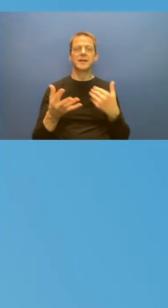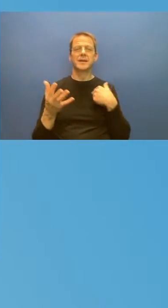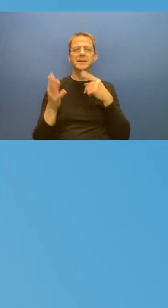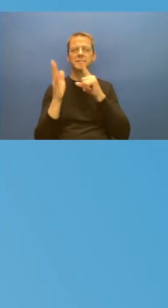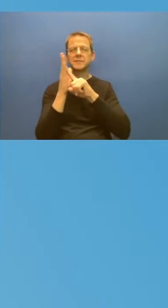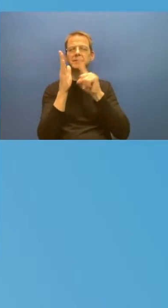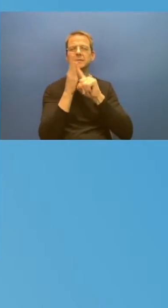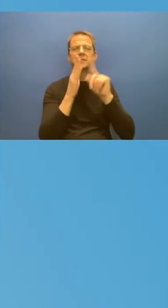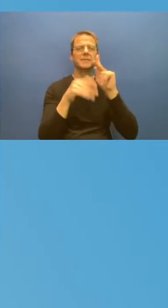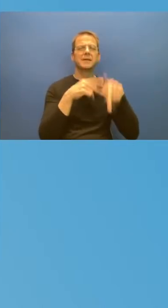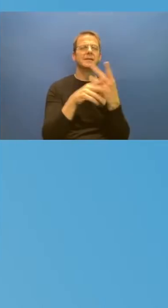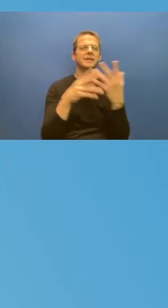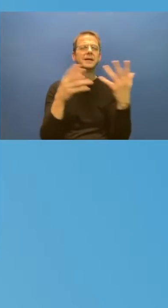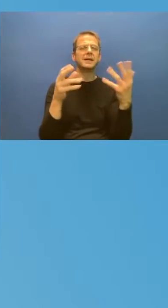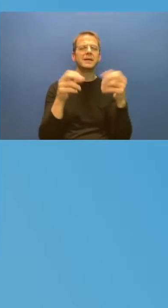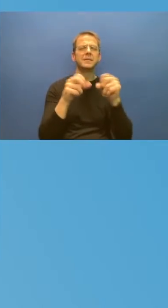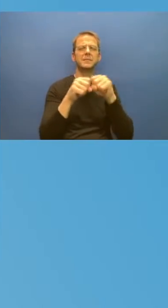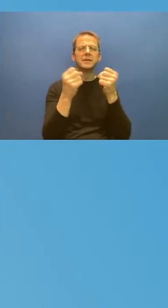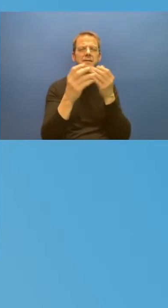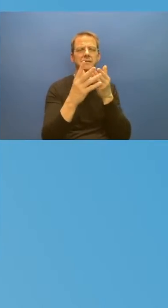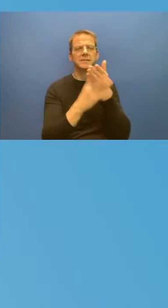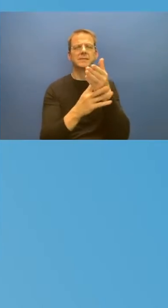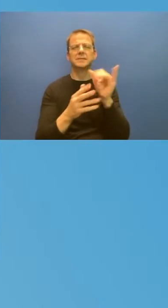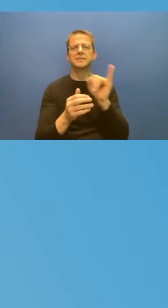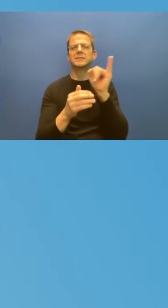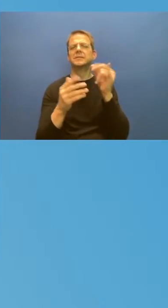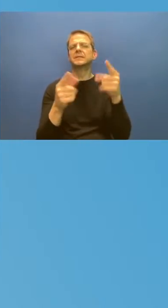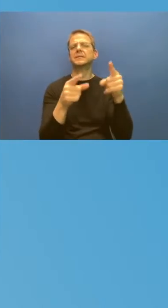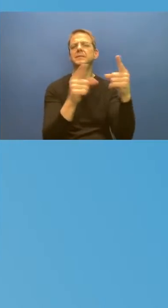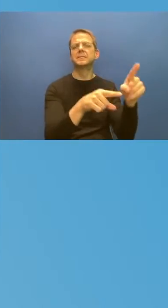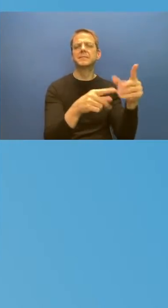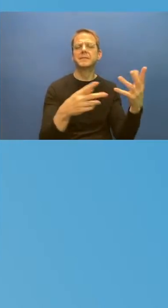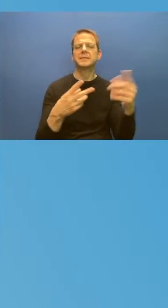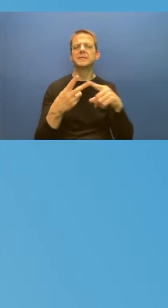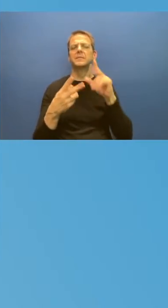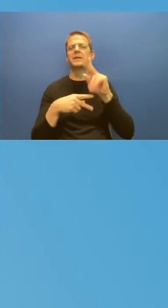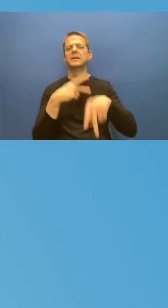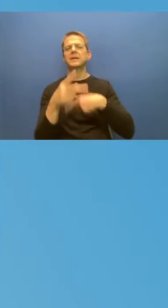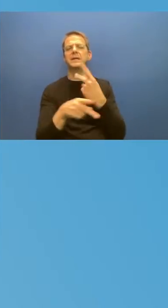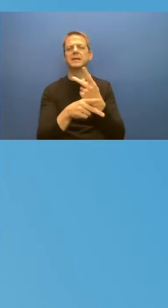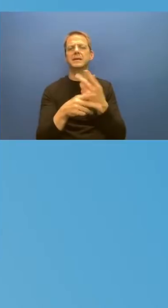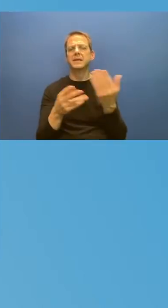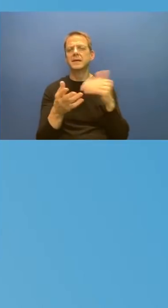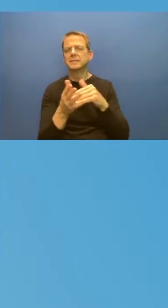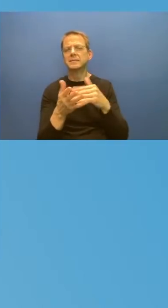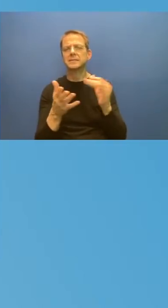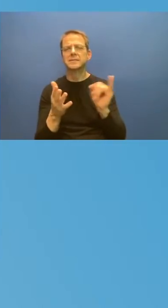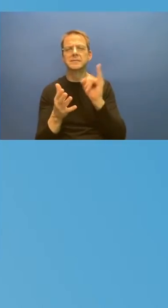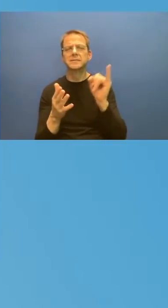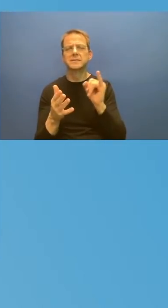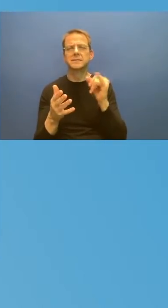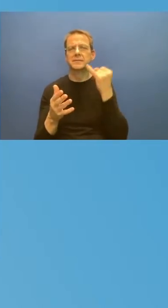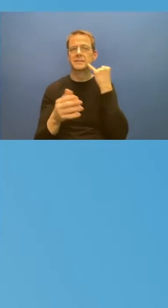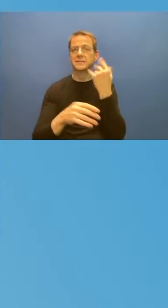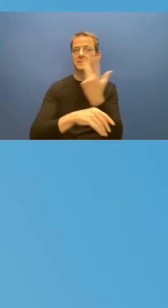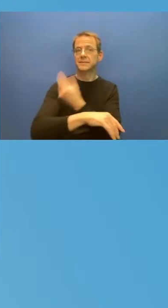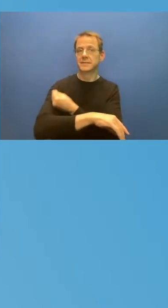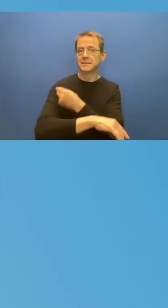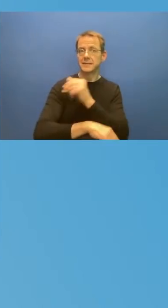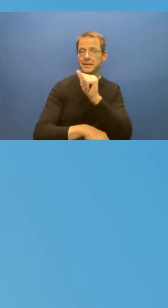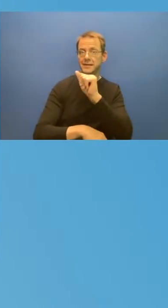you were vaccinated with AstraZeneca, are you more likely to be infected with Omicron compared to people who might have